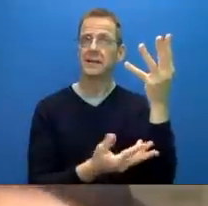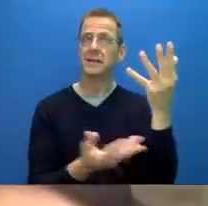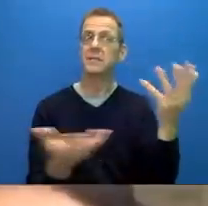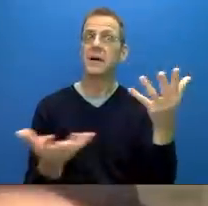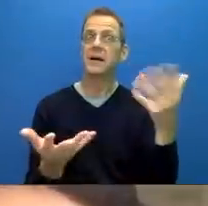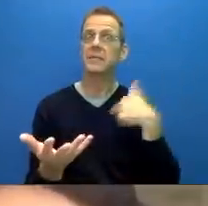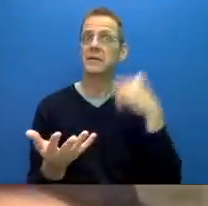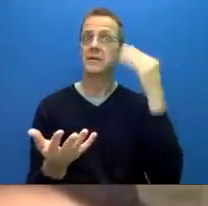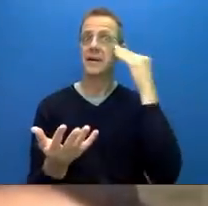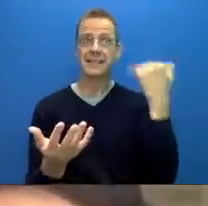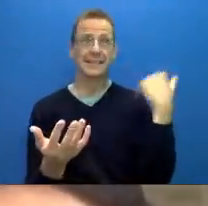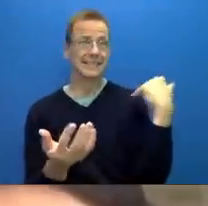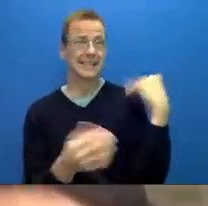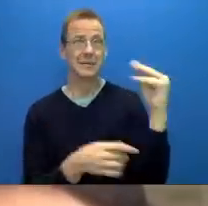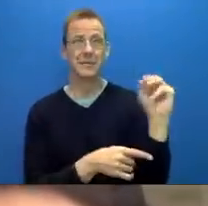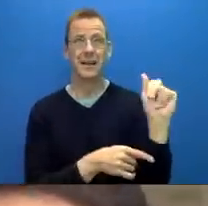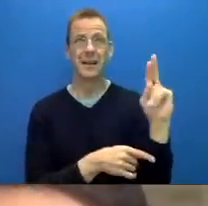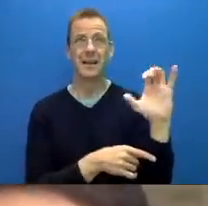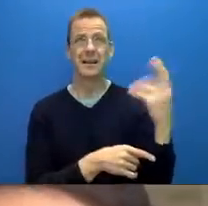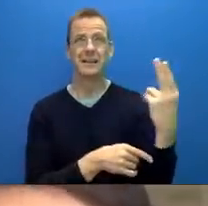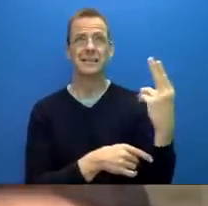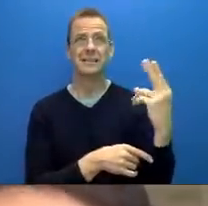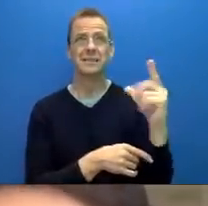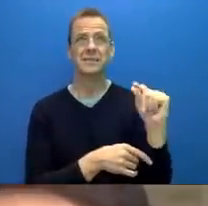sure that we're working with the information that's most up to date.